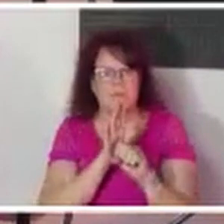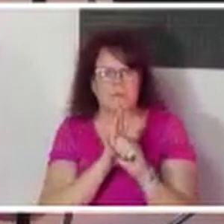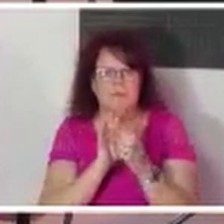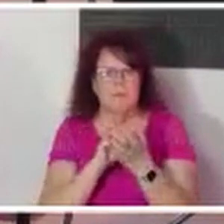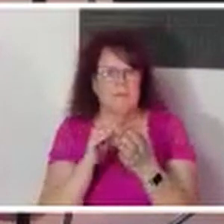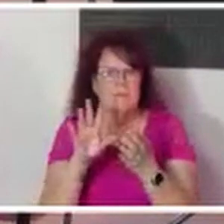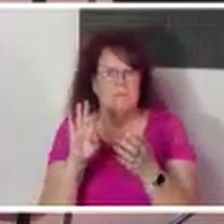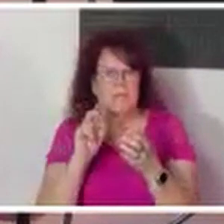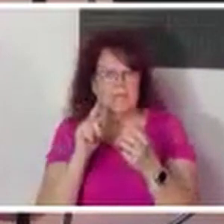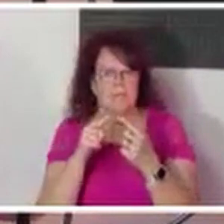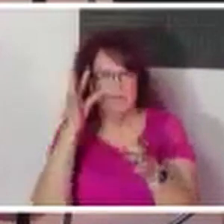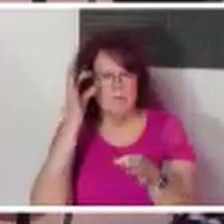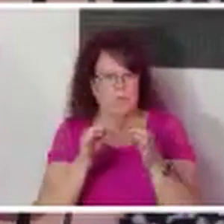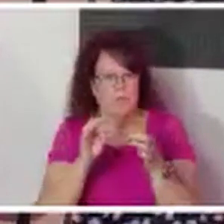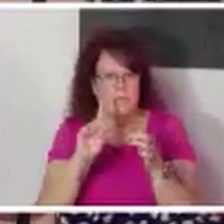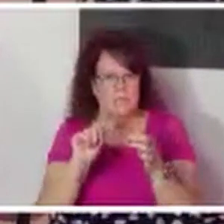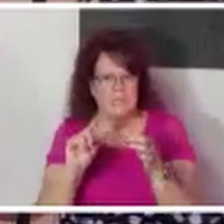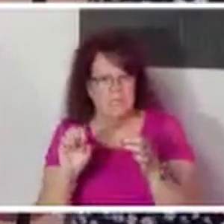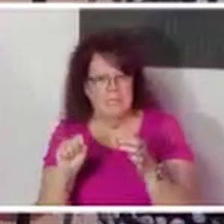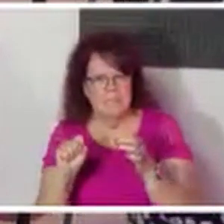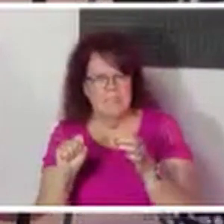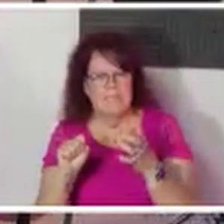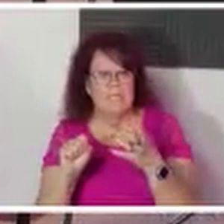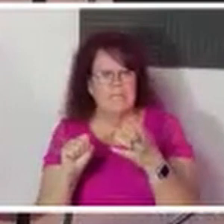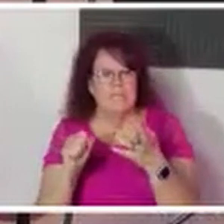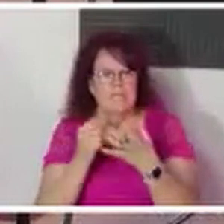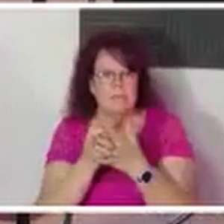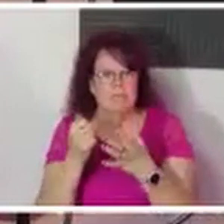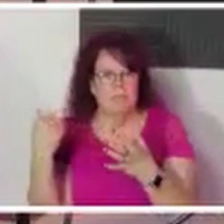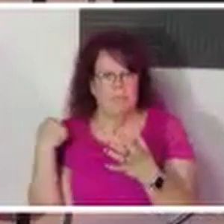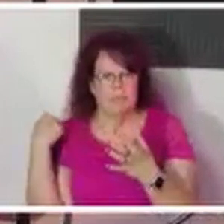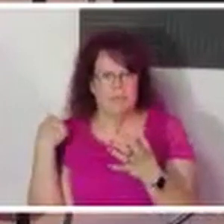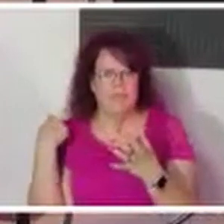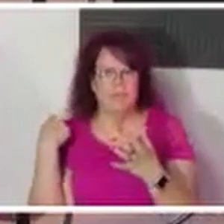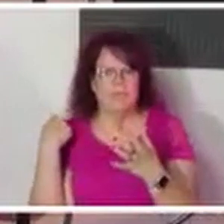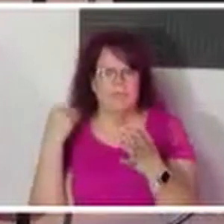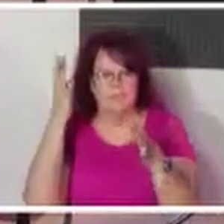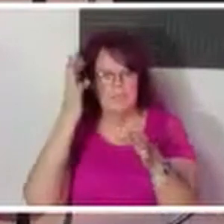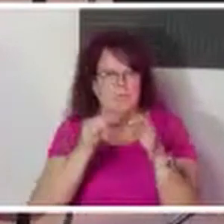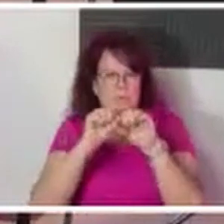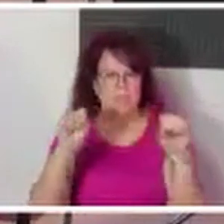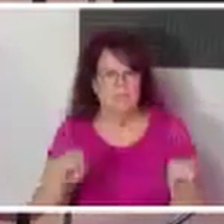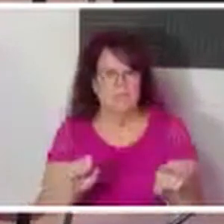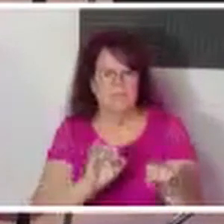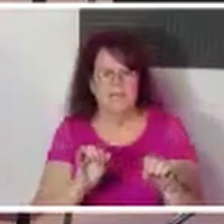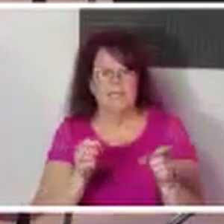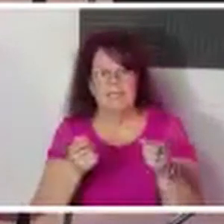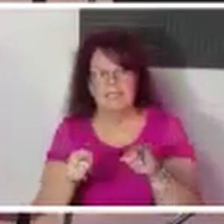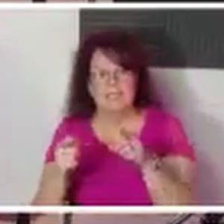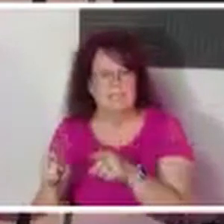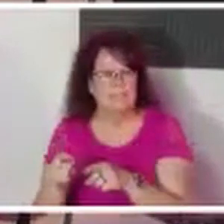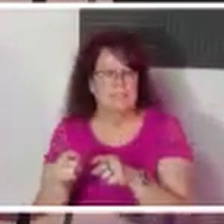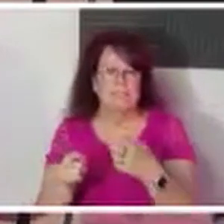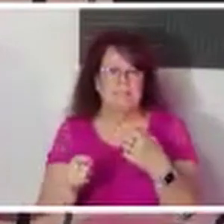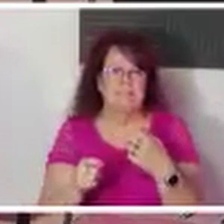court dates. So we provide transportation help, reminders. The court system as it exists doesn't have the capacity or